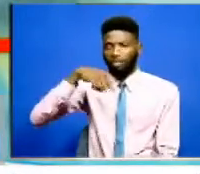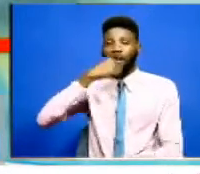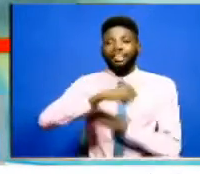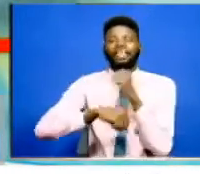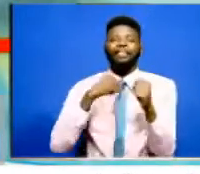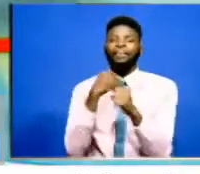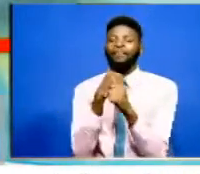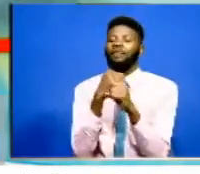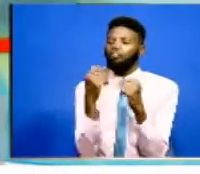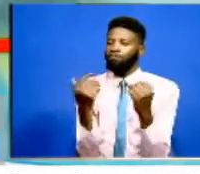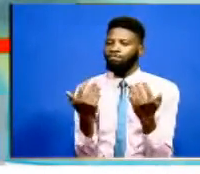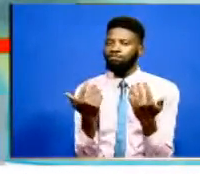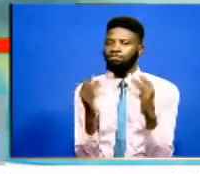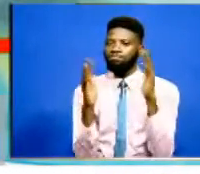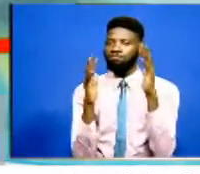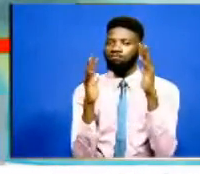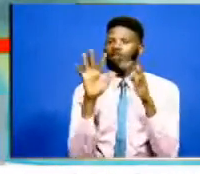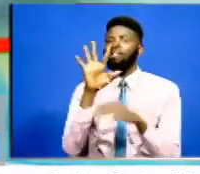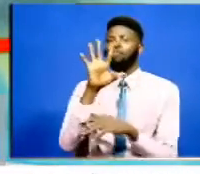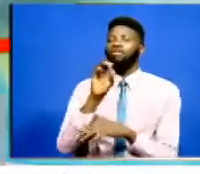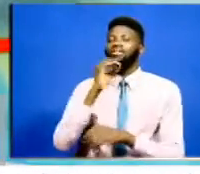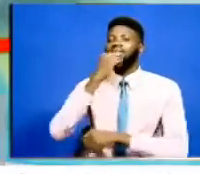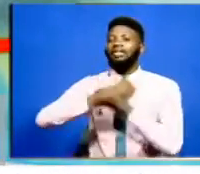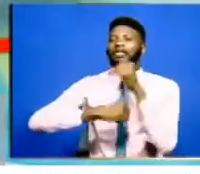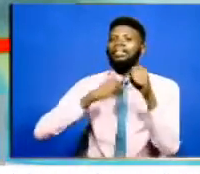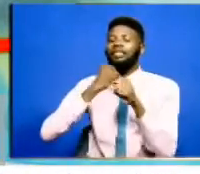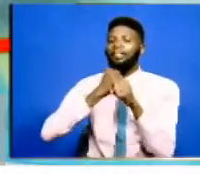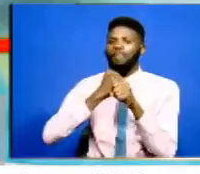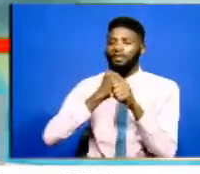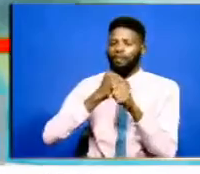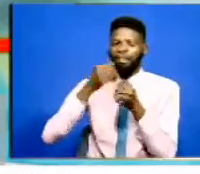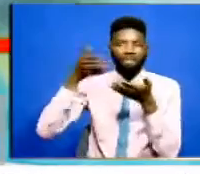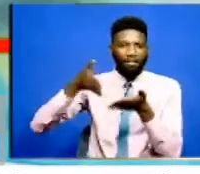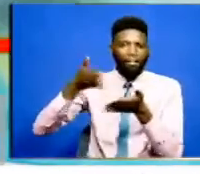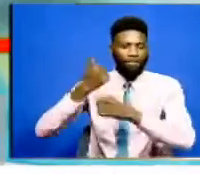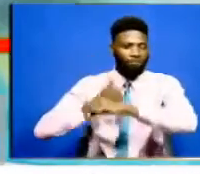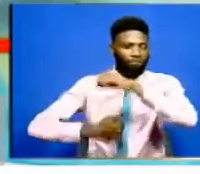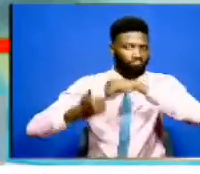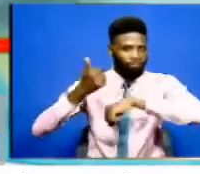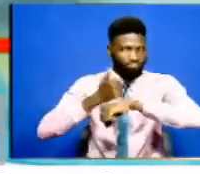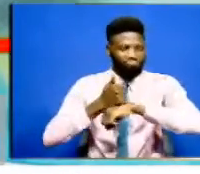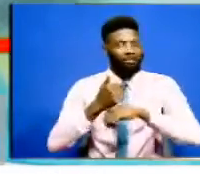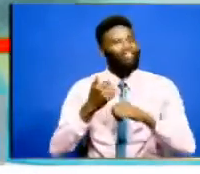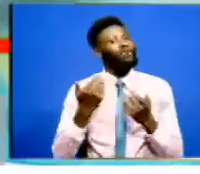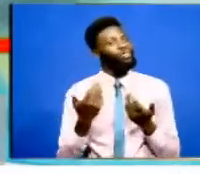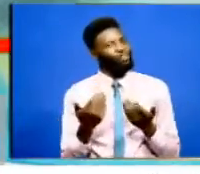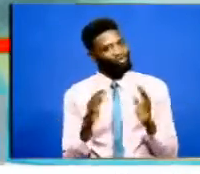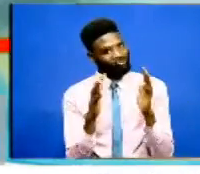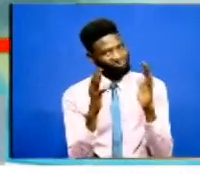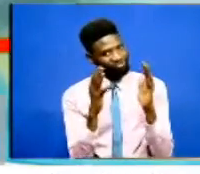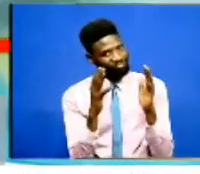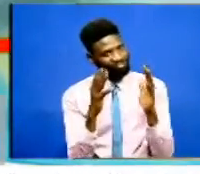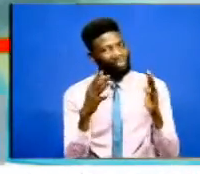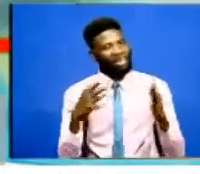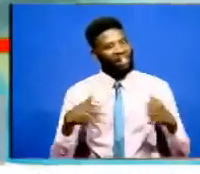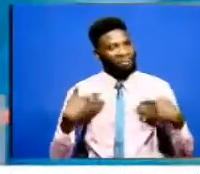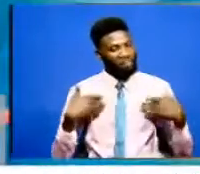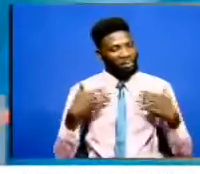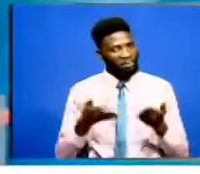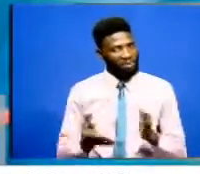50 years of existence. Congratulations, it's happy birthday. Thank you, Ben.